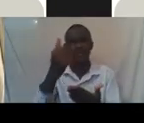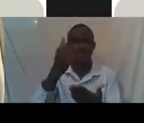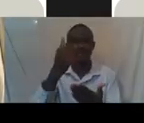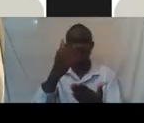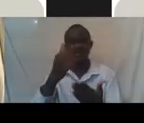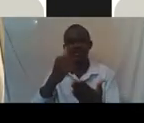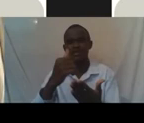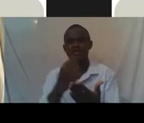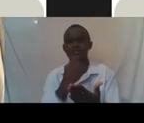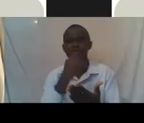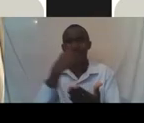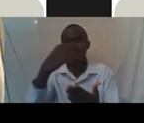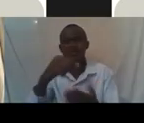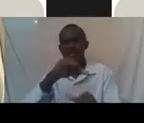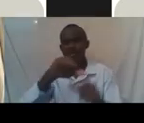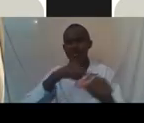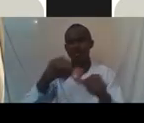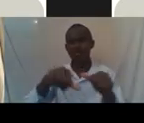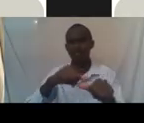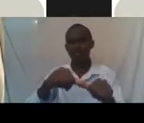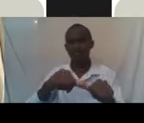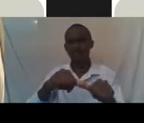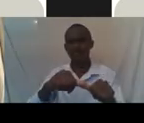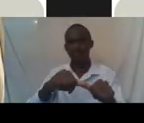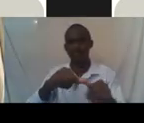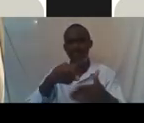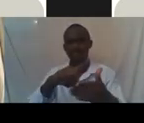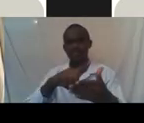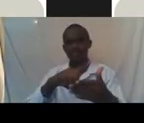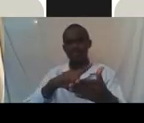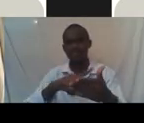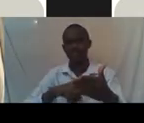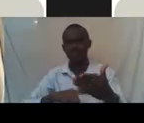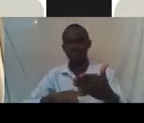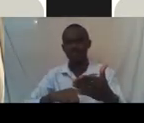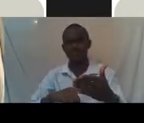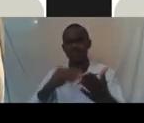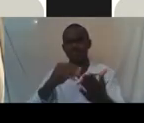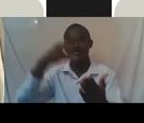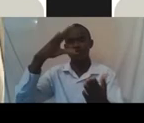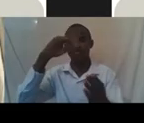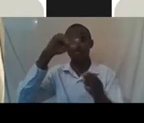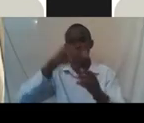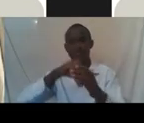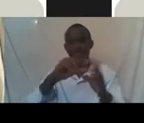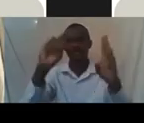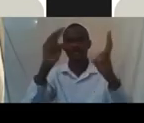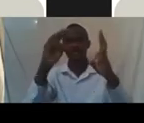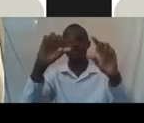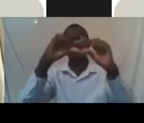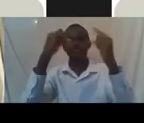wrap up. Some of these will be canvassed some more in the thematic groups, but we